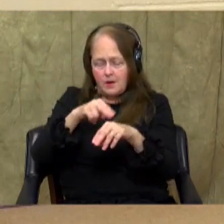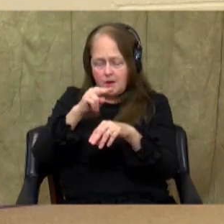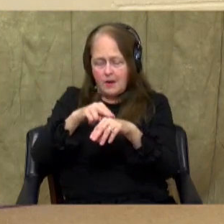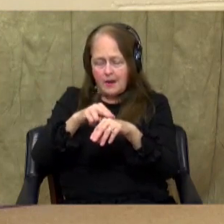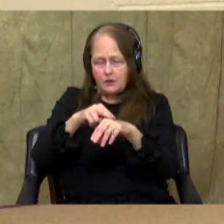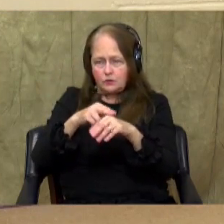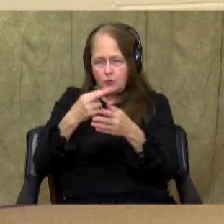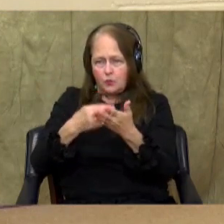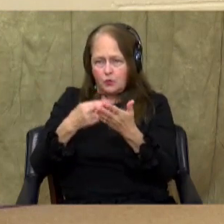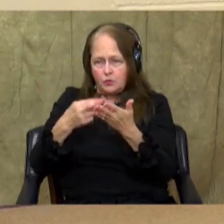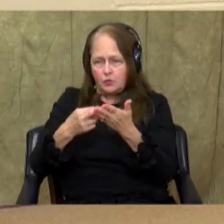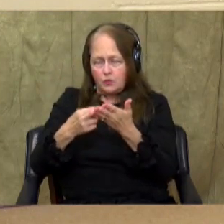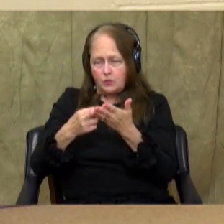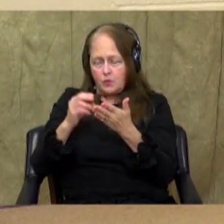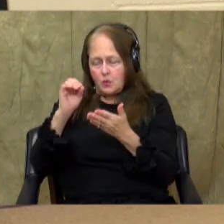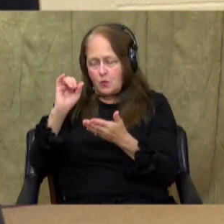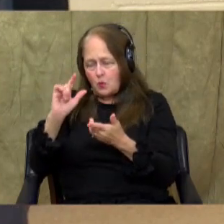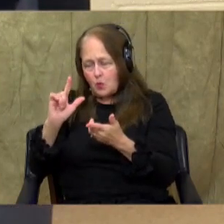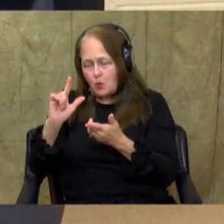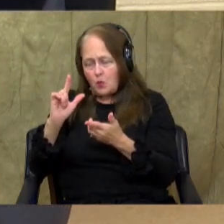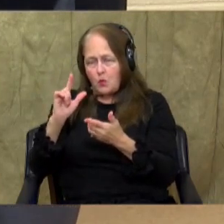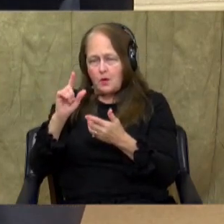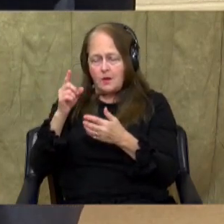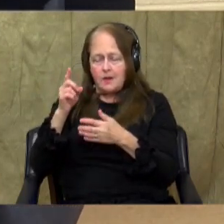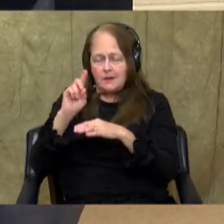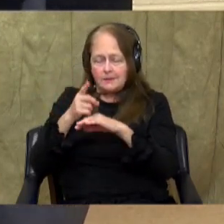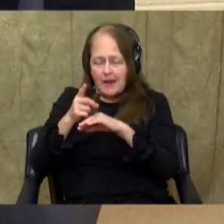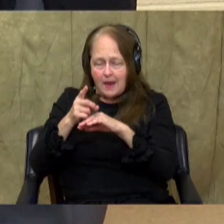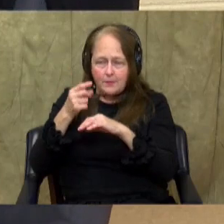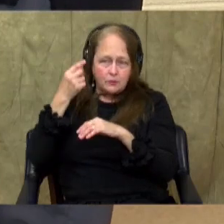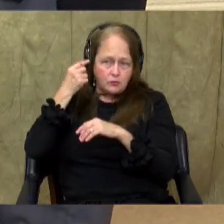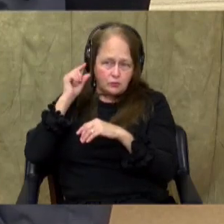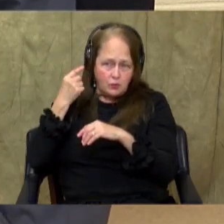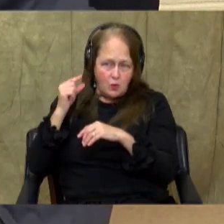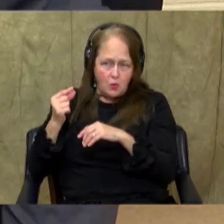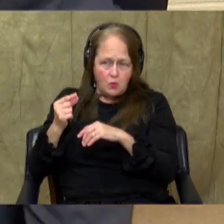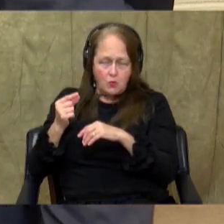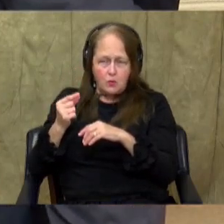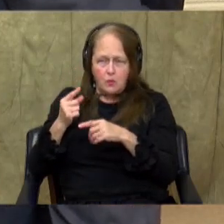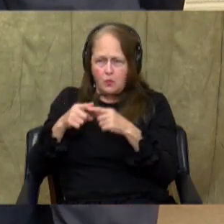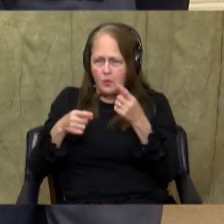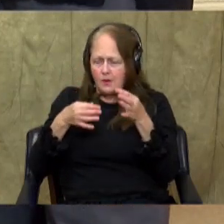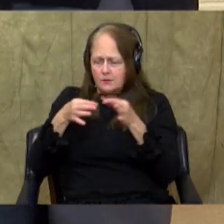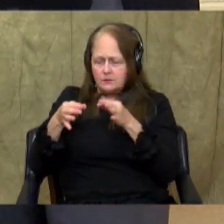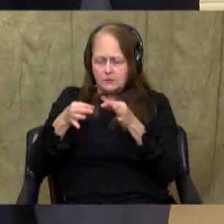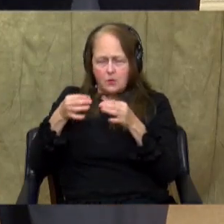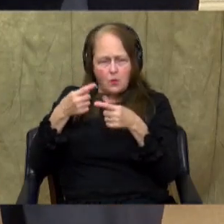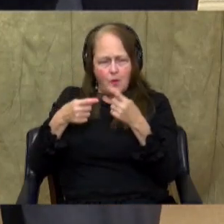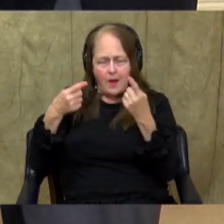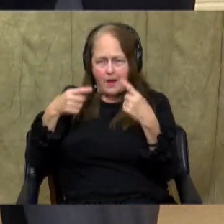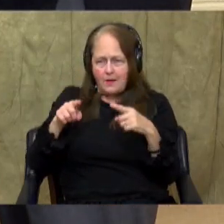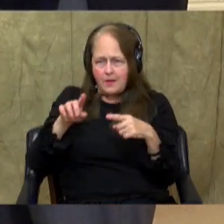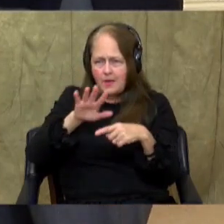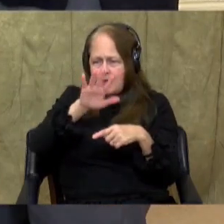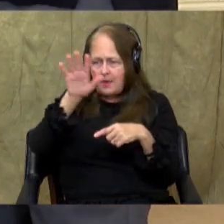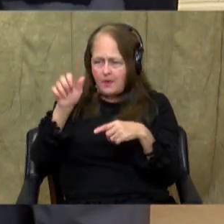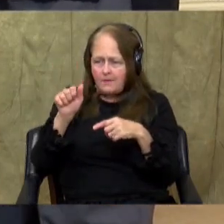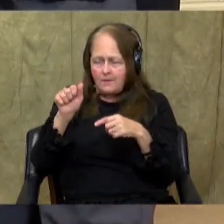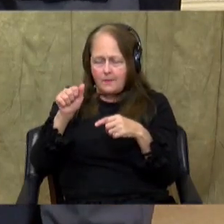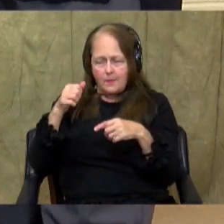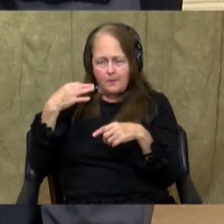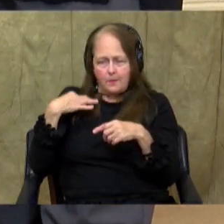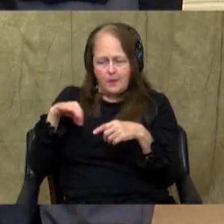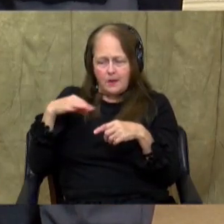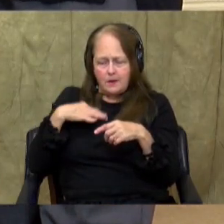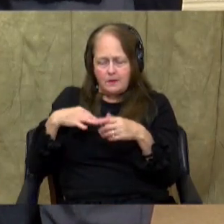resources from aluminum, coal, diamonds, and gold. So what explains why haven't African nations benefited more